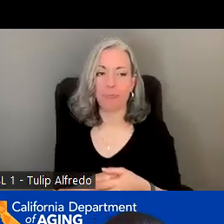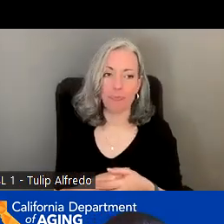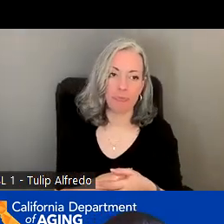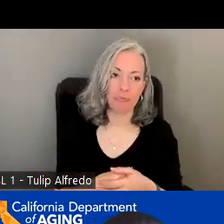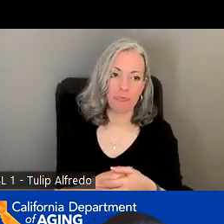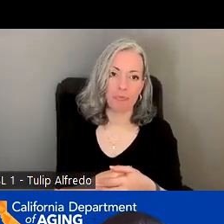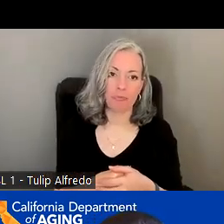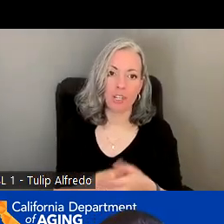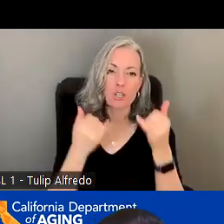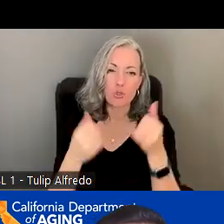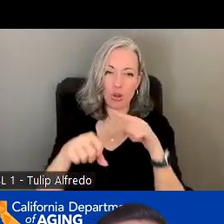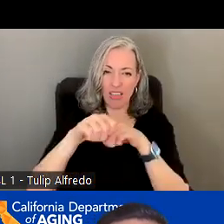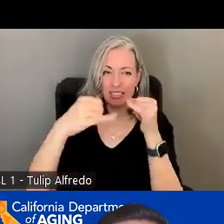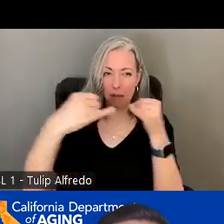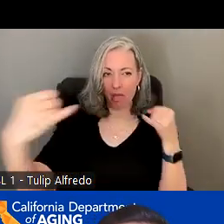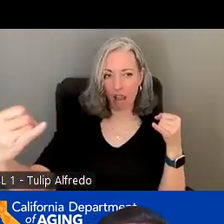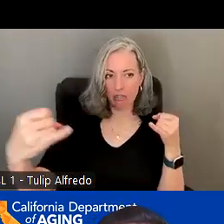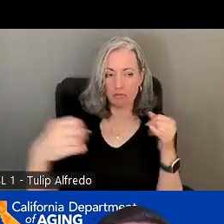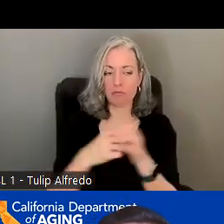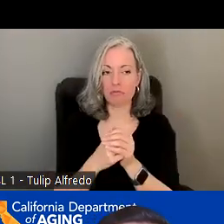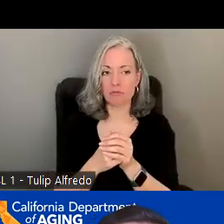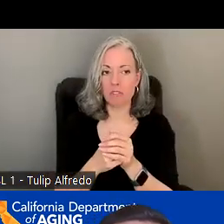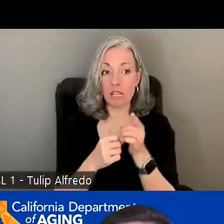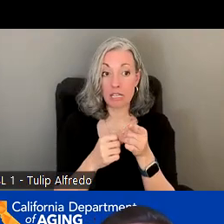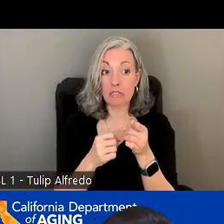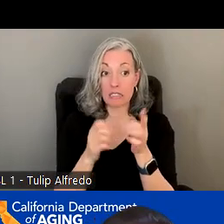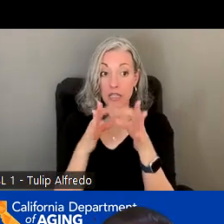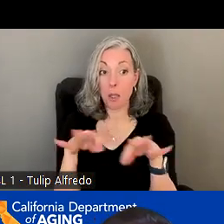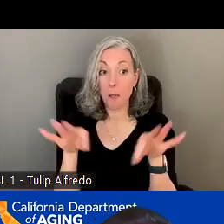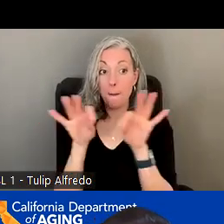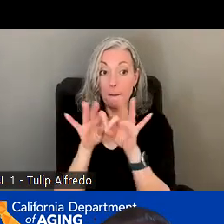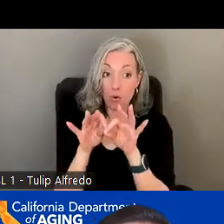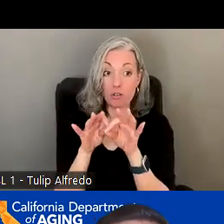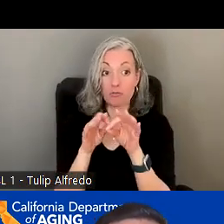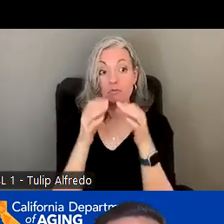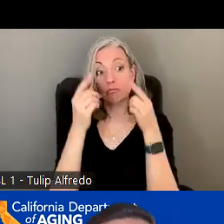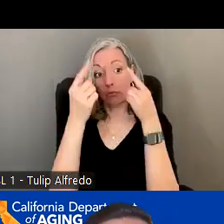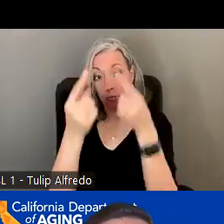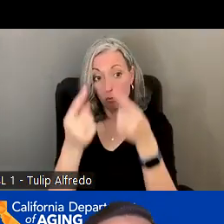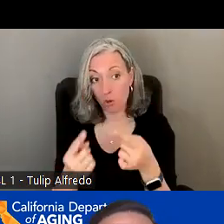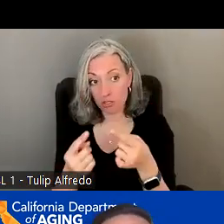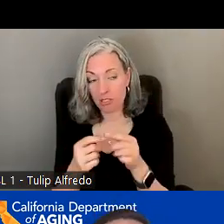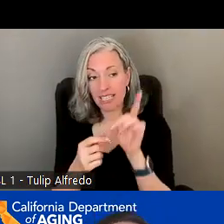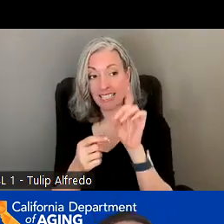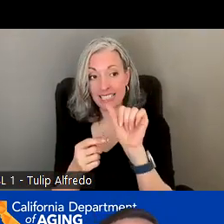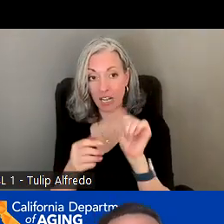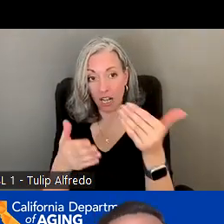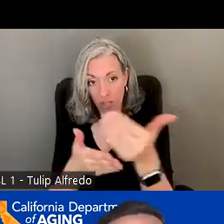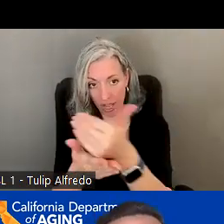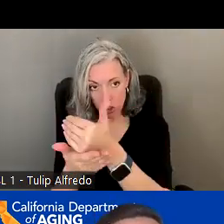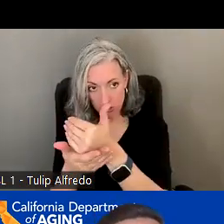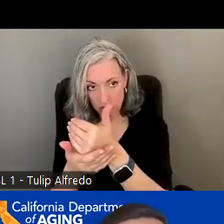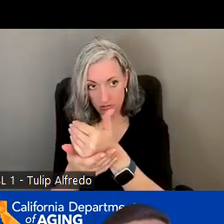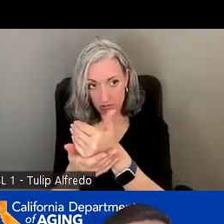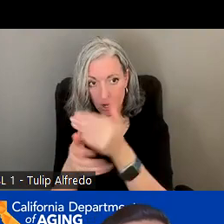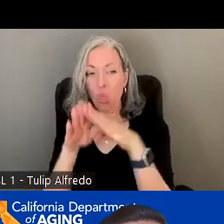want to share the timeline with you briefly because we've just passed a very important milestone. So road 3 is data collection, essentially the period when the survey is